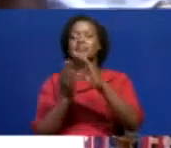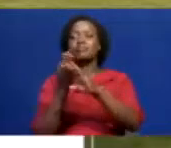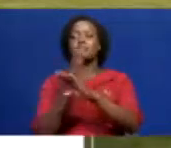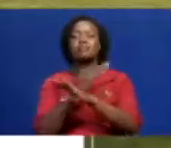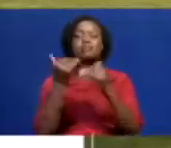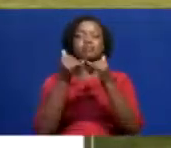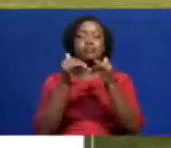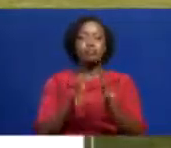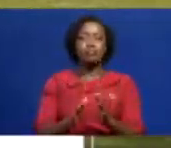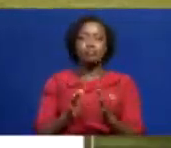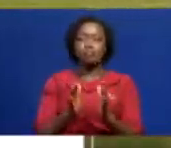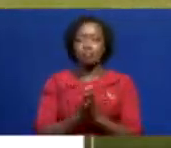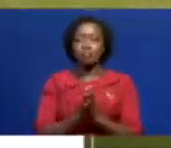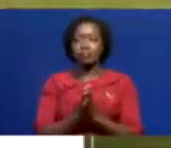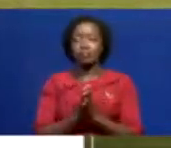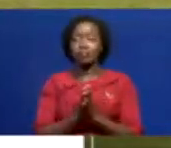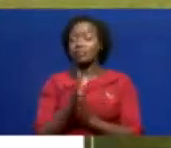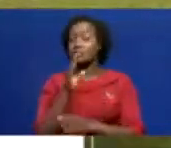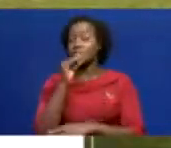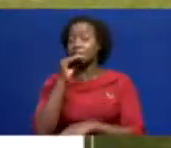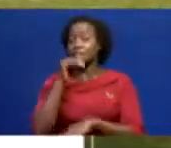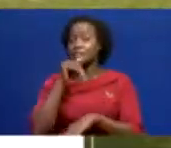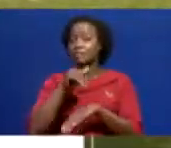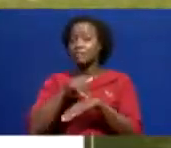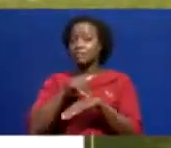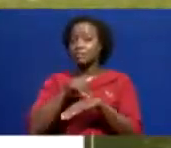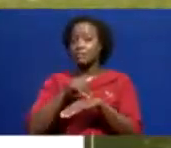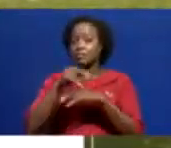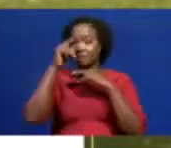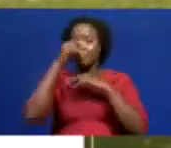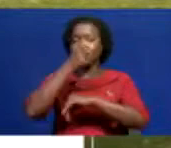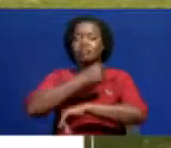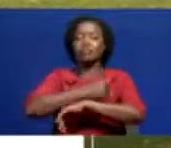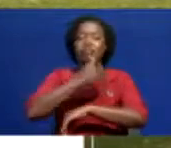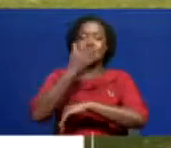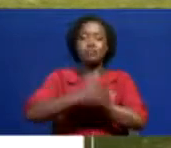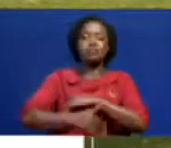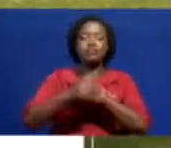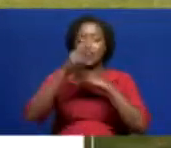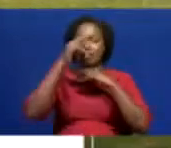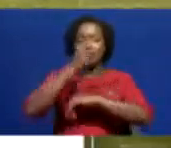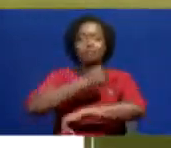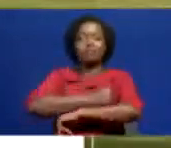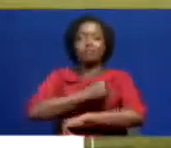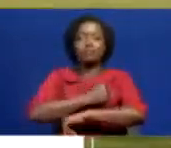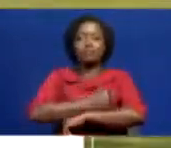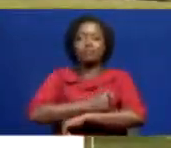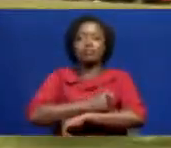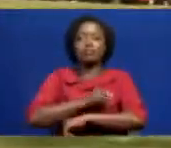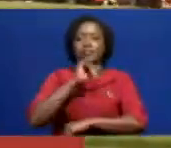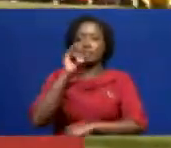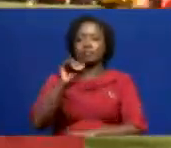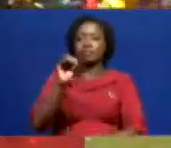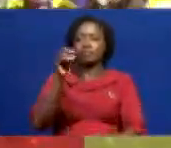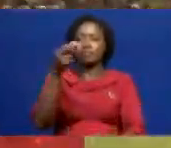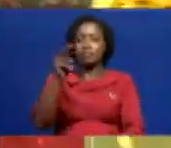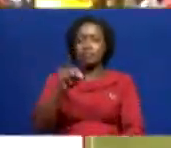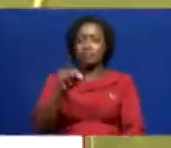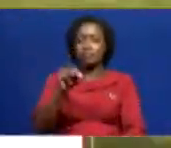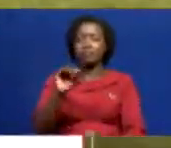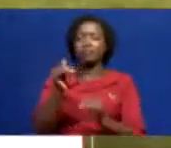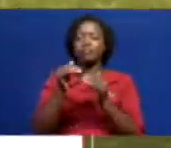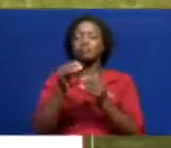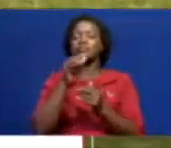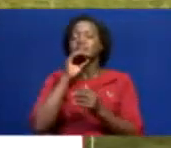Nyango here. Namwamba speaking at Nambale Boys High School during Busia Second School Ball Games Finals, which saw John Osogo Second School emerge new